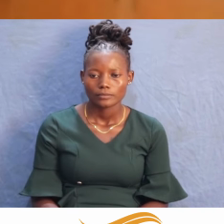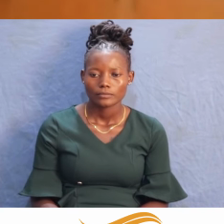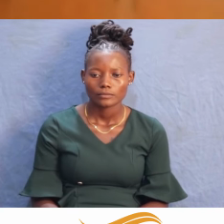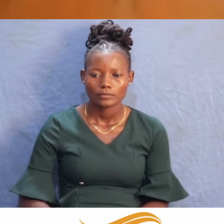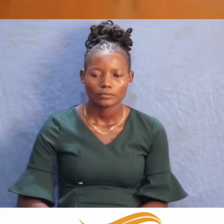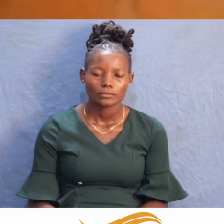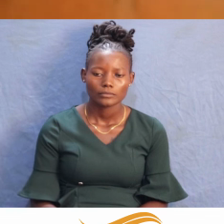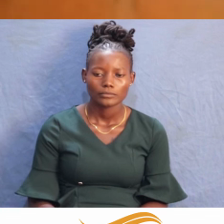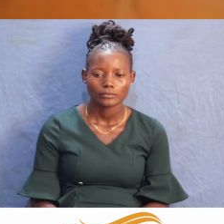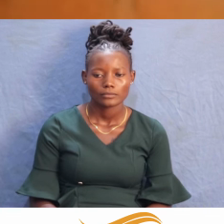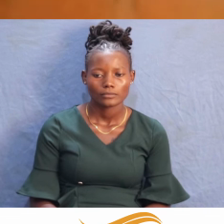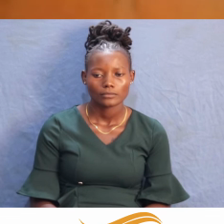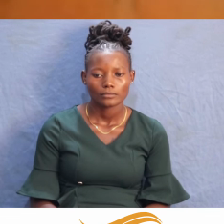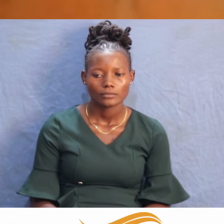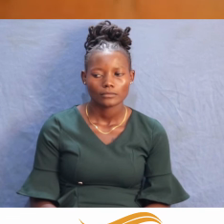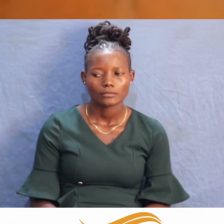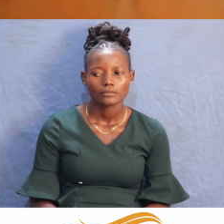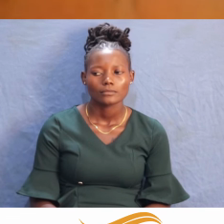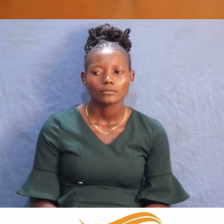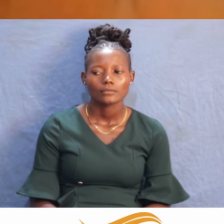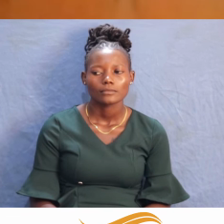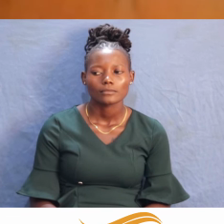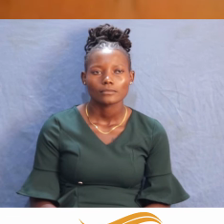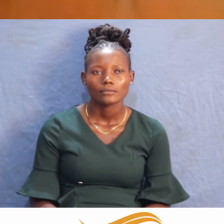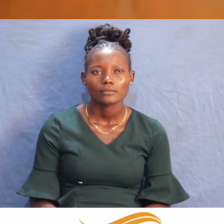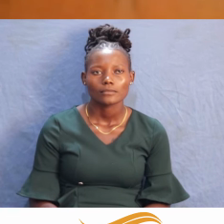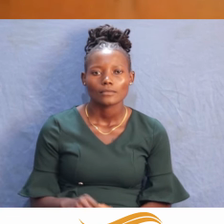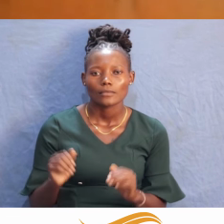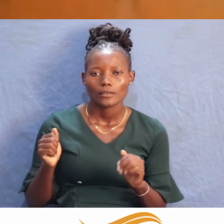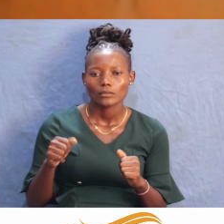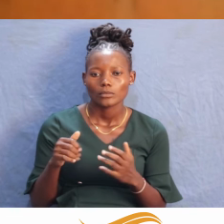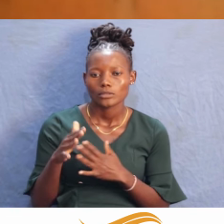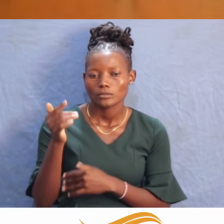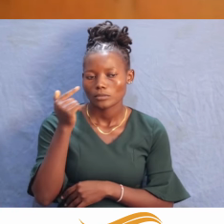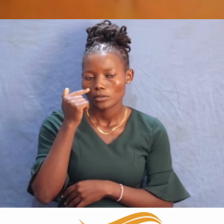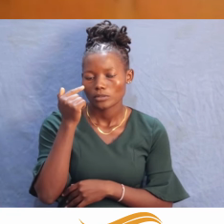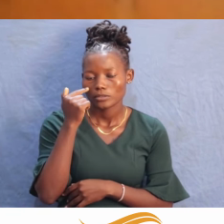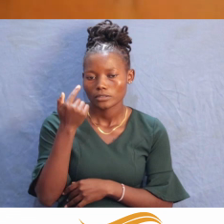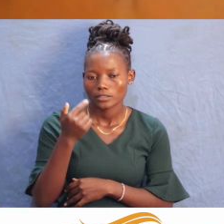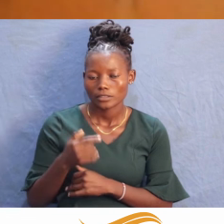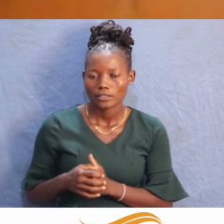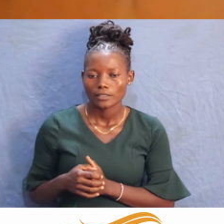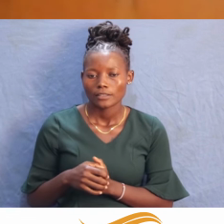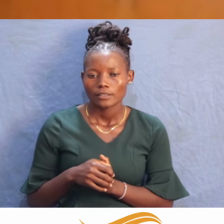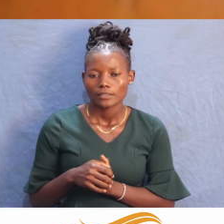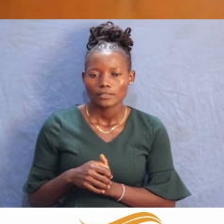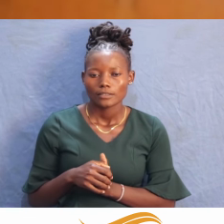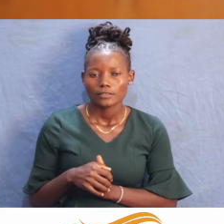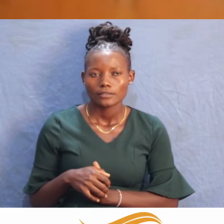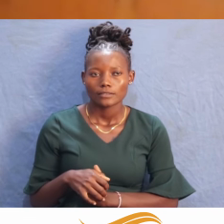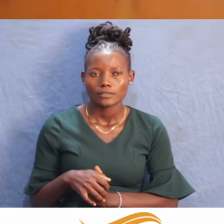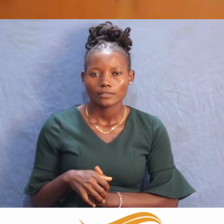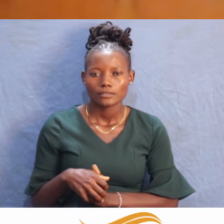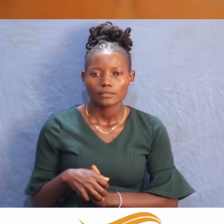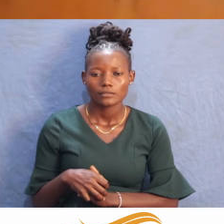How do we detect that we can see a specialty cardiologist? How